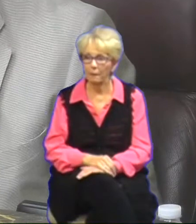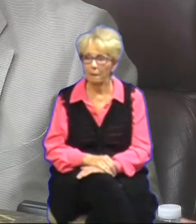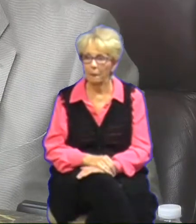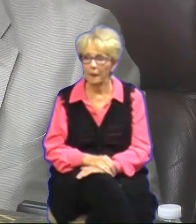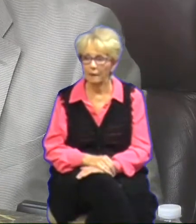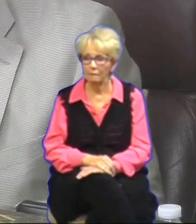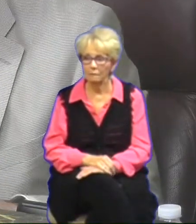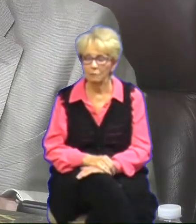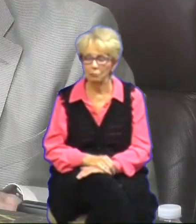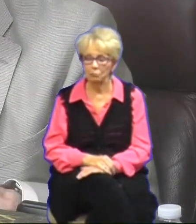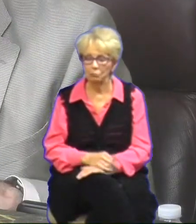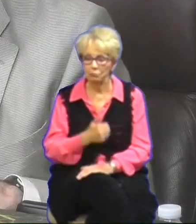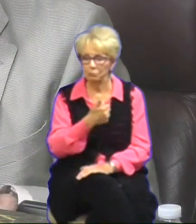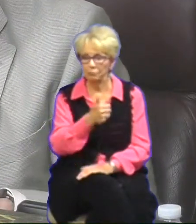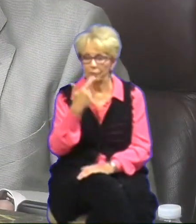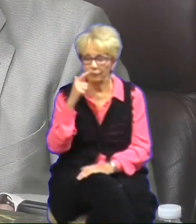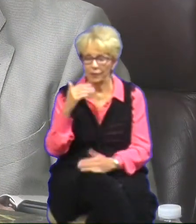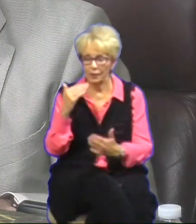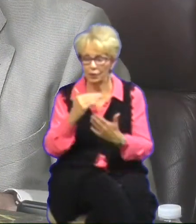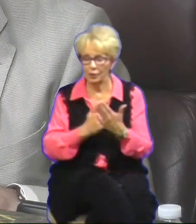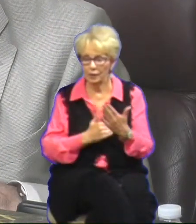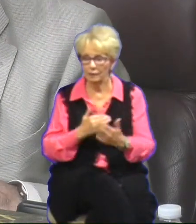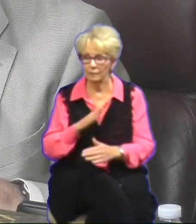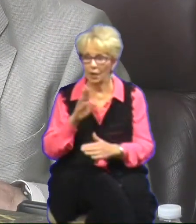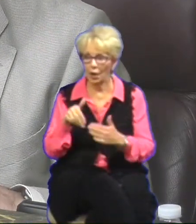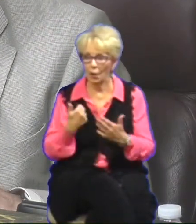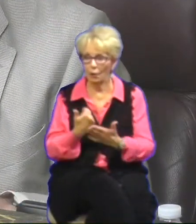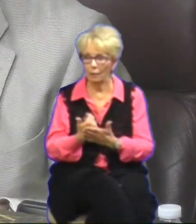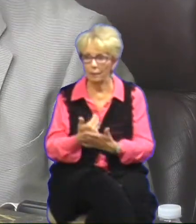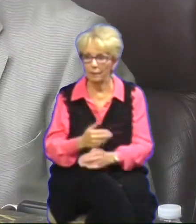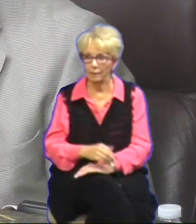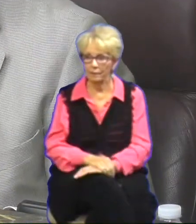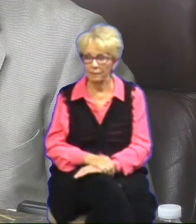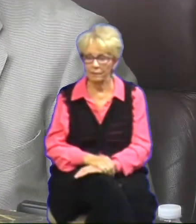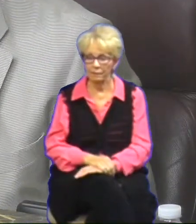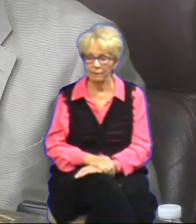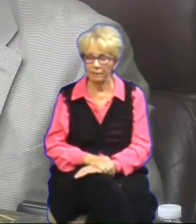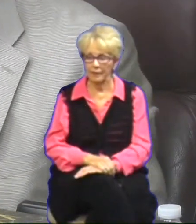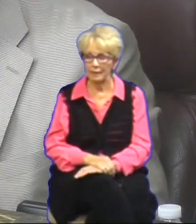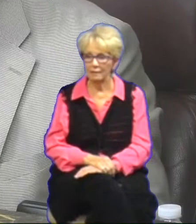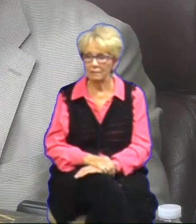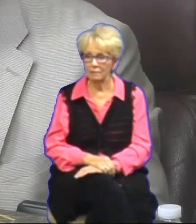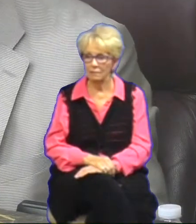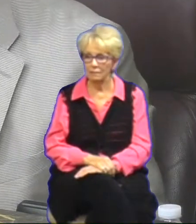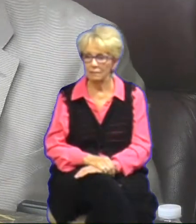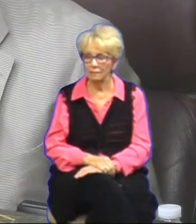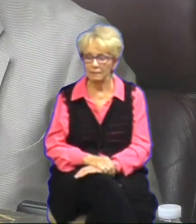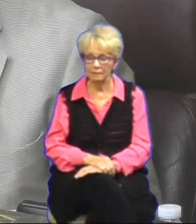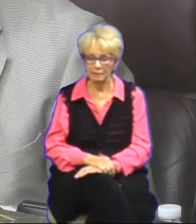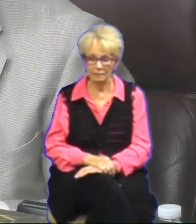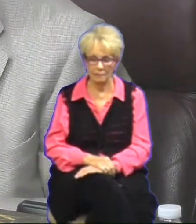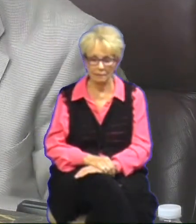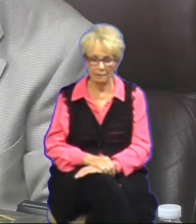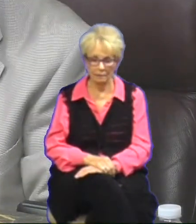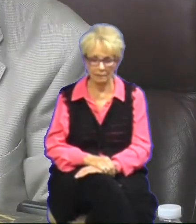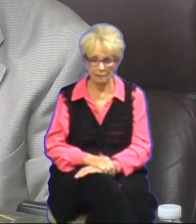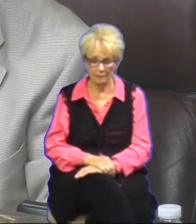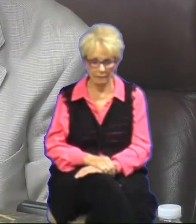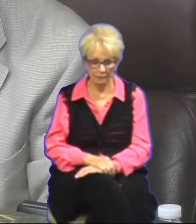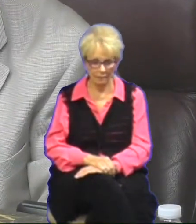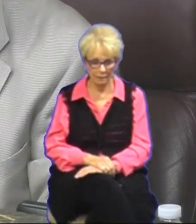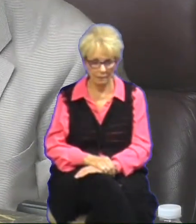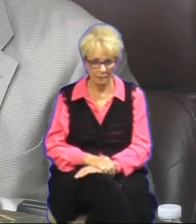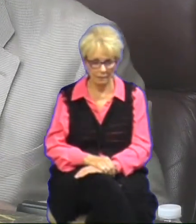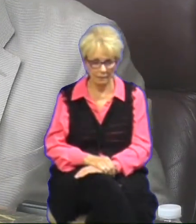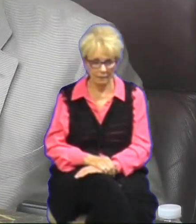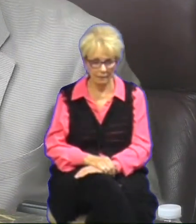Anything else on our agenda? We covered it all? Except for a closed session. We need to have a